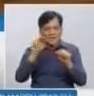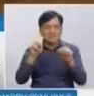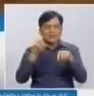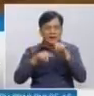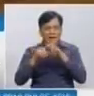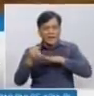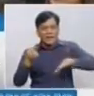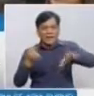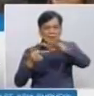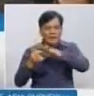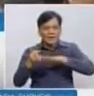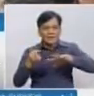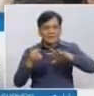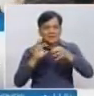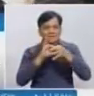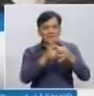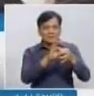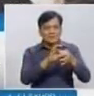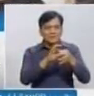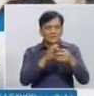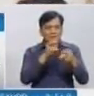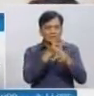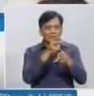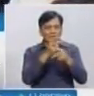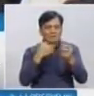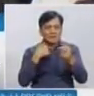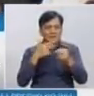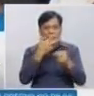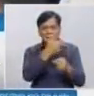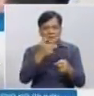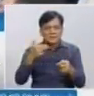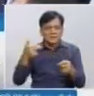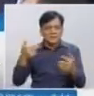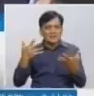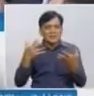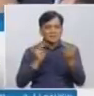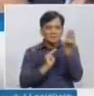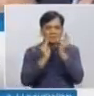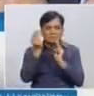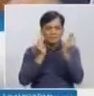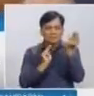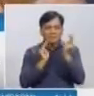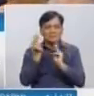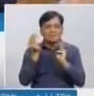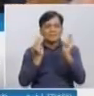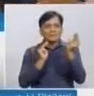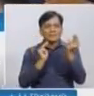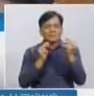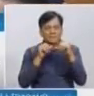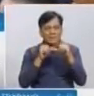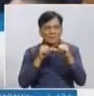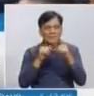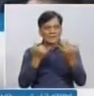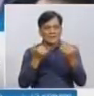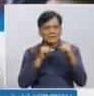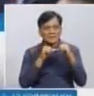possible our trilateral border patrols with Indonesia and Malaysia, which has since then